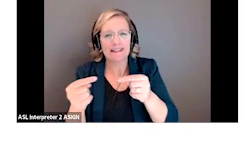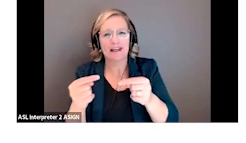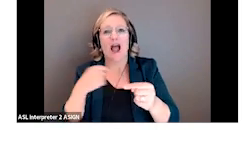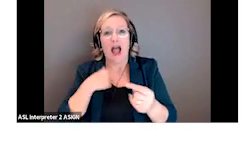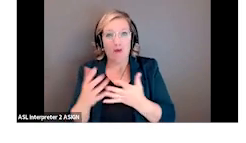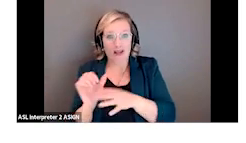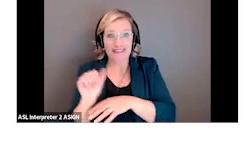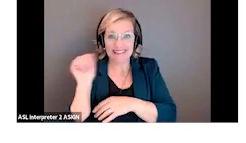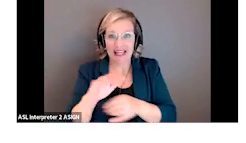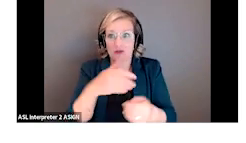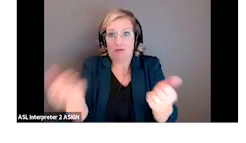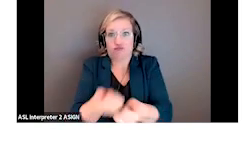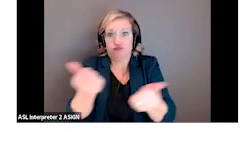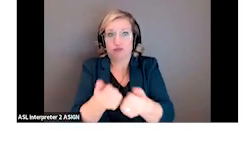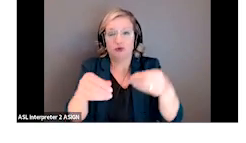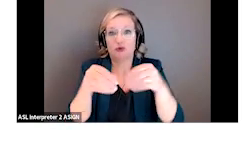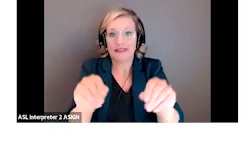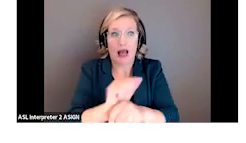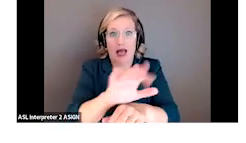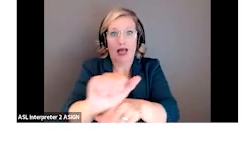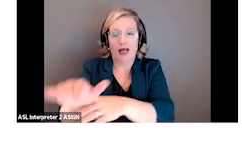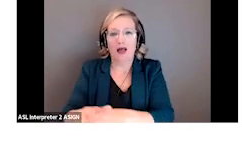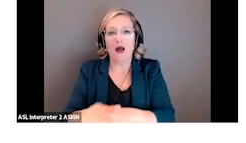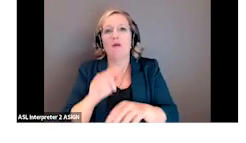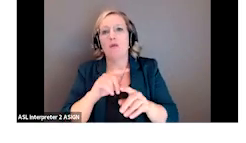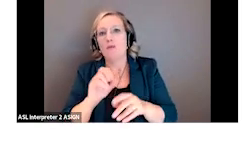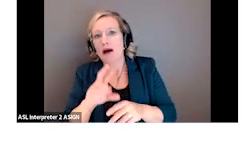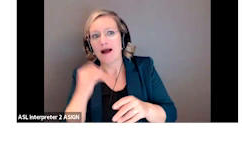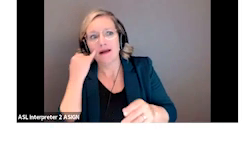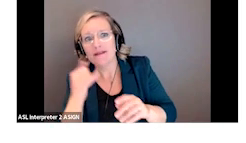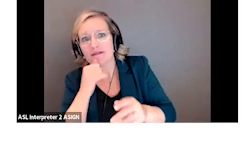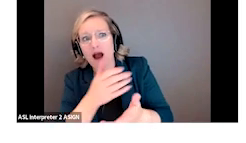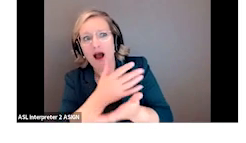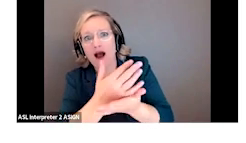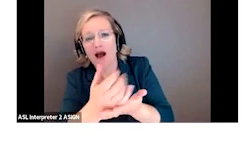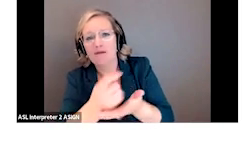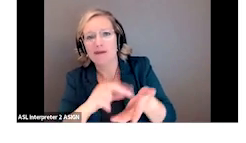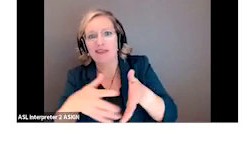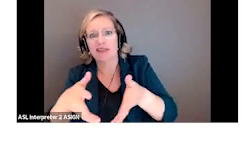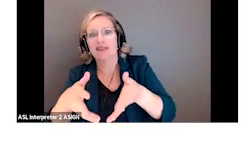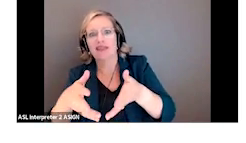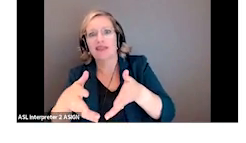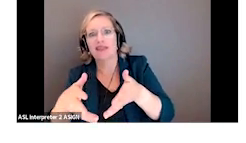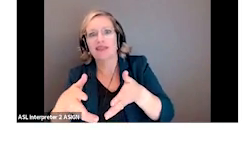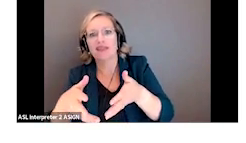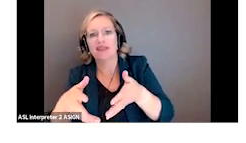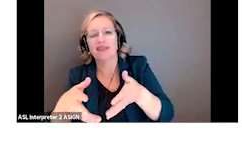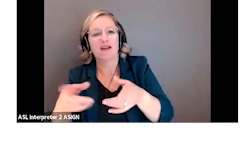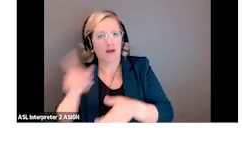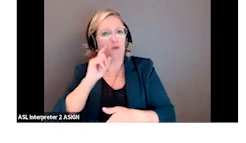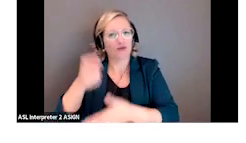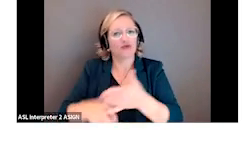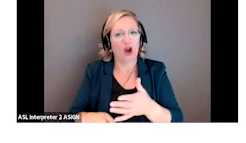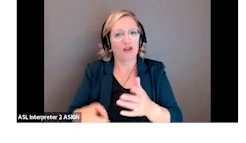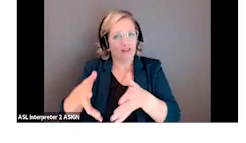and having too much inventory that's going to sit there. And so you have to monitor your aged inventory